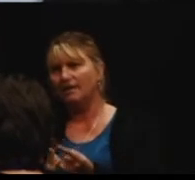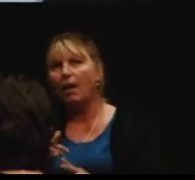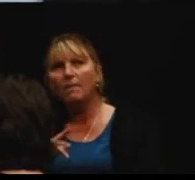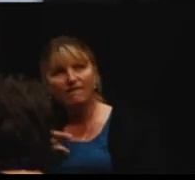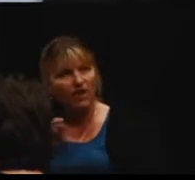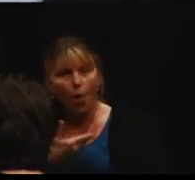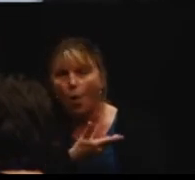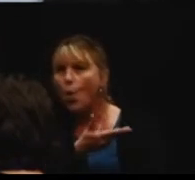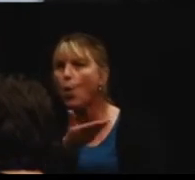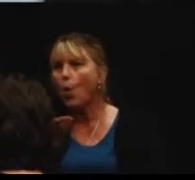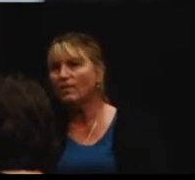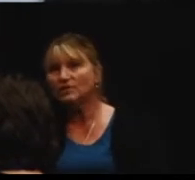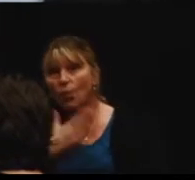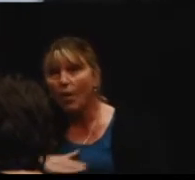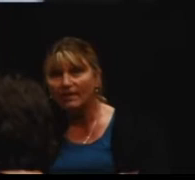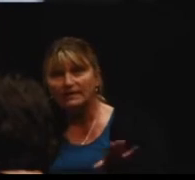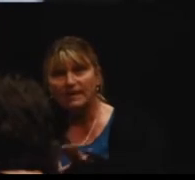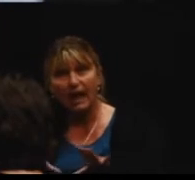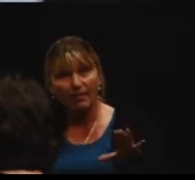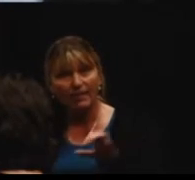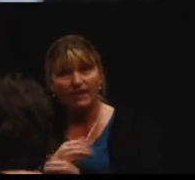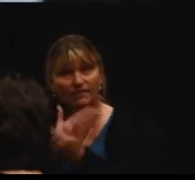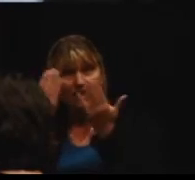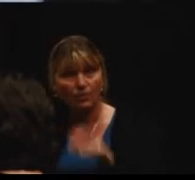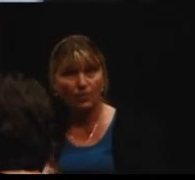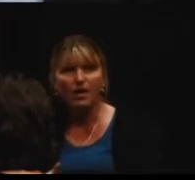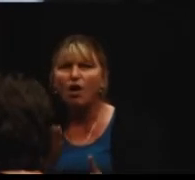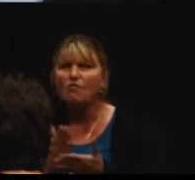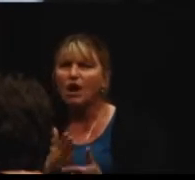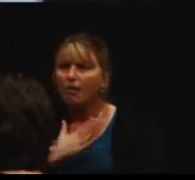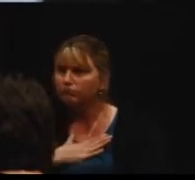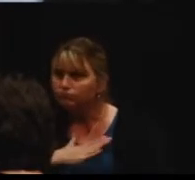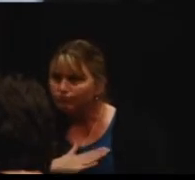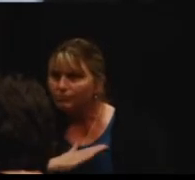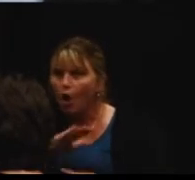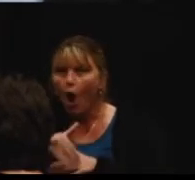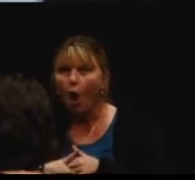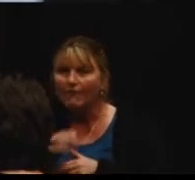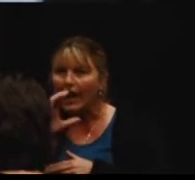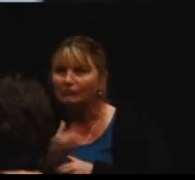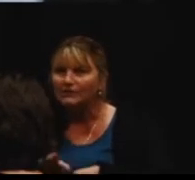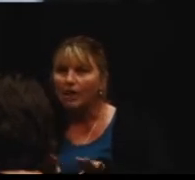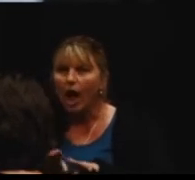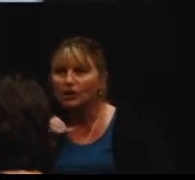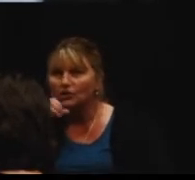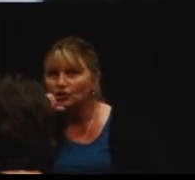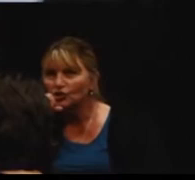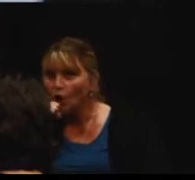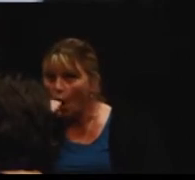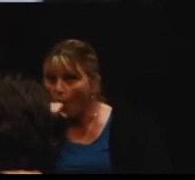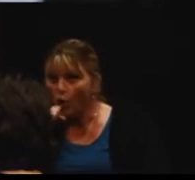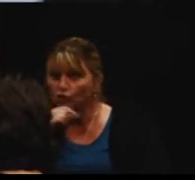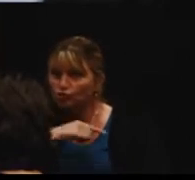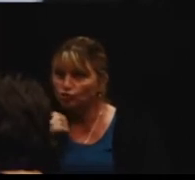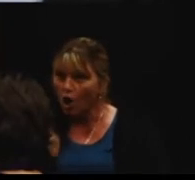this, the same thing at the end of the day. I'm really impressed with countries like Taiwan and China and Korea and places like